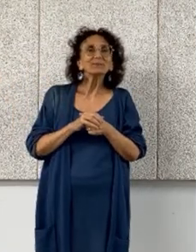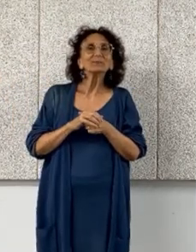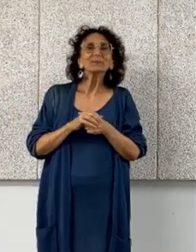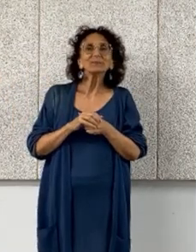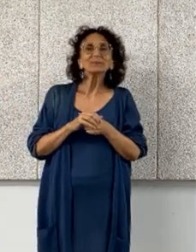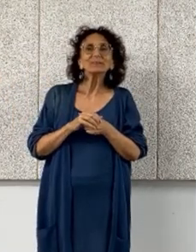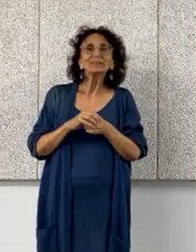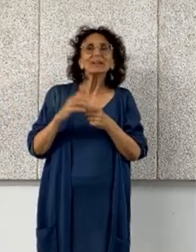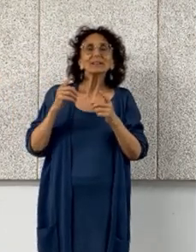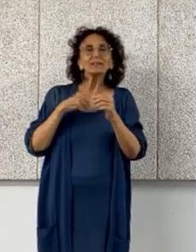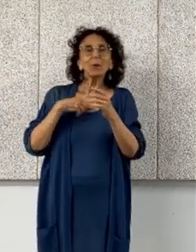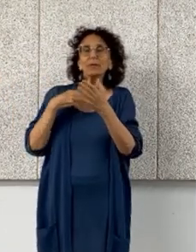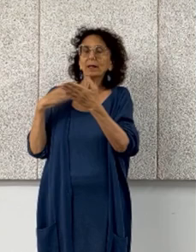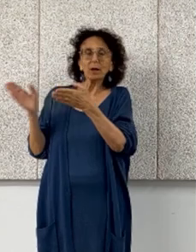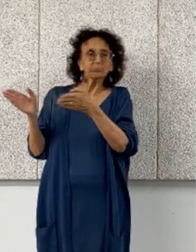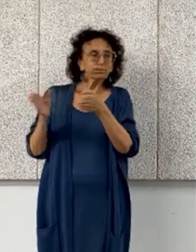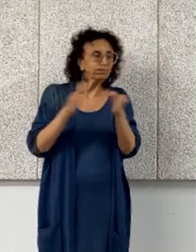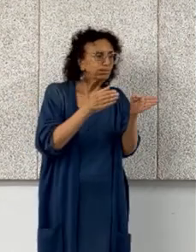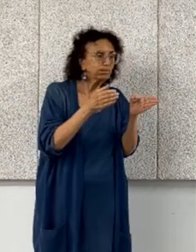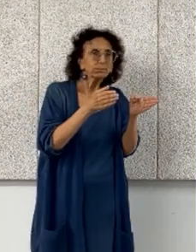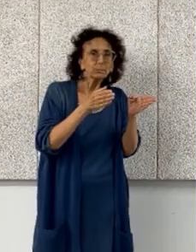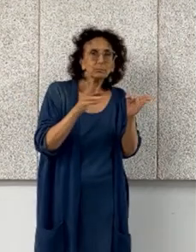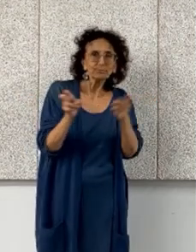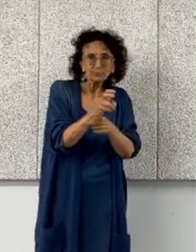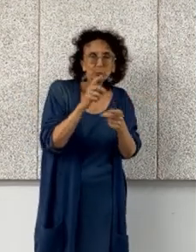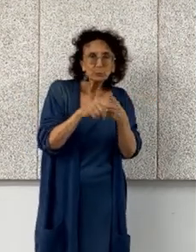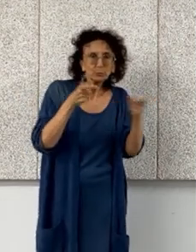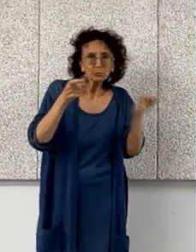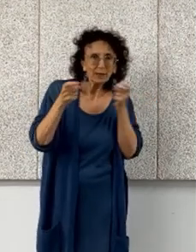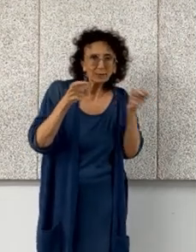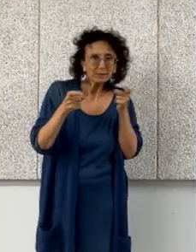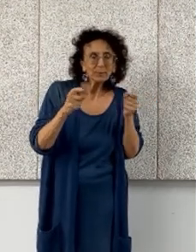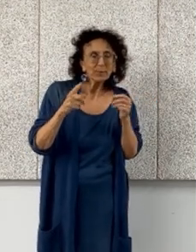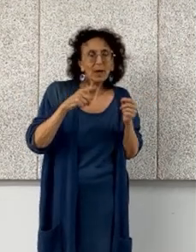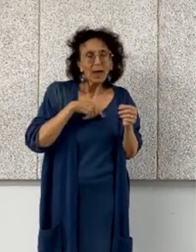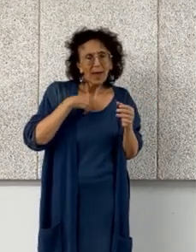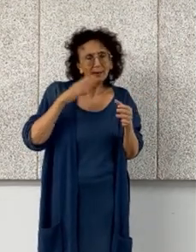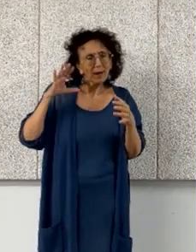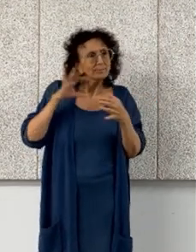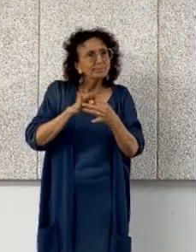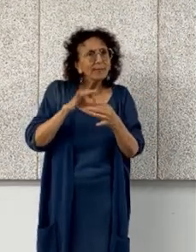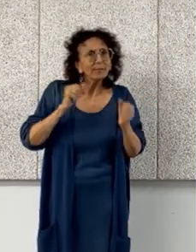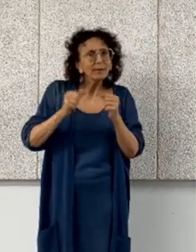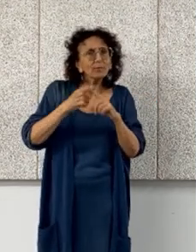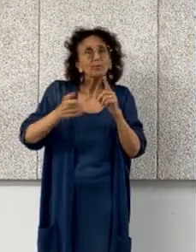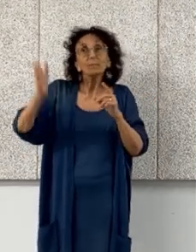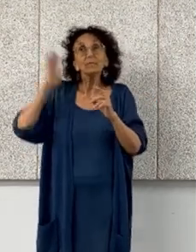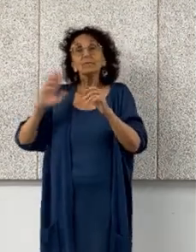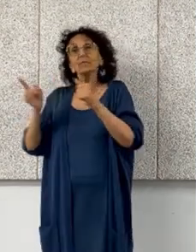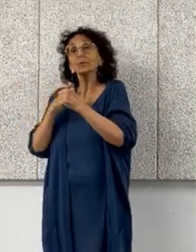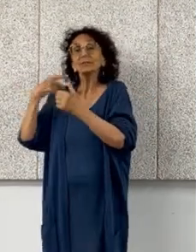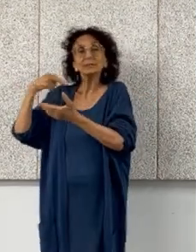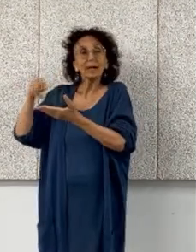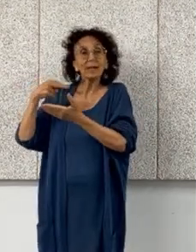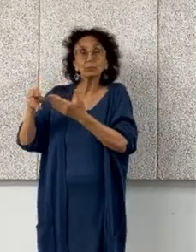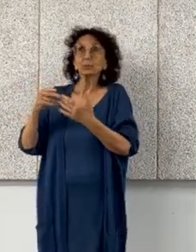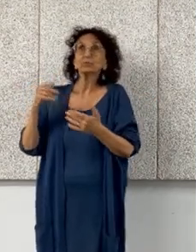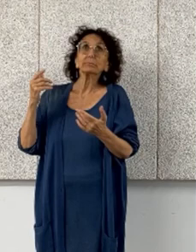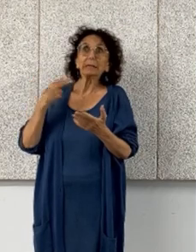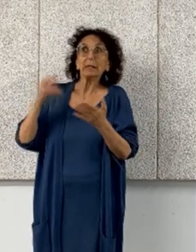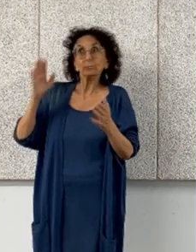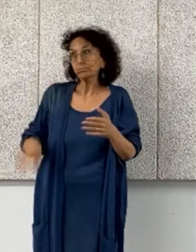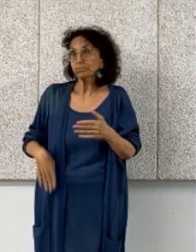and found my way to directing through there, but I came to the theater originally through dance, which has just been a huge part of